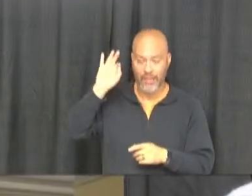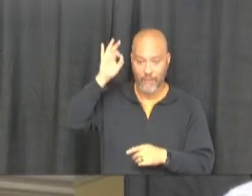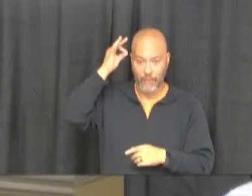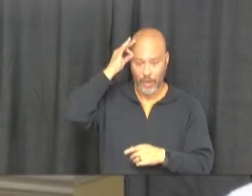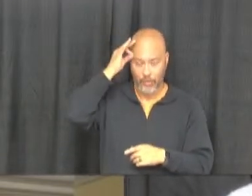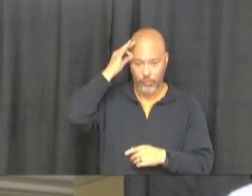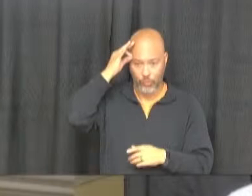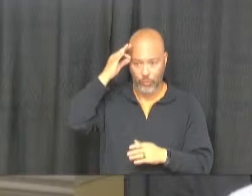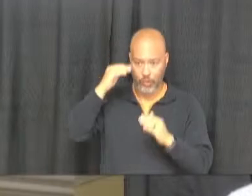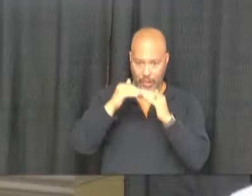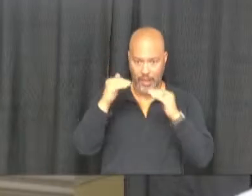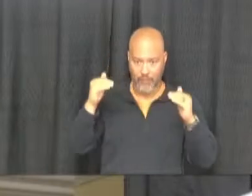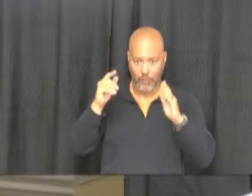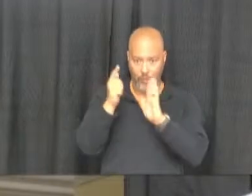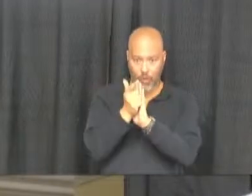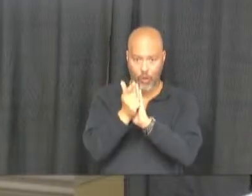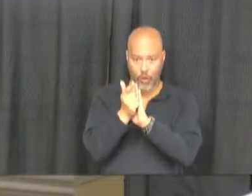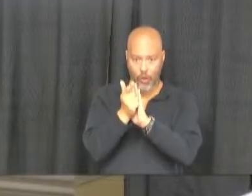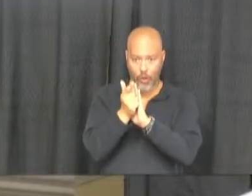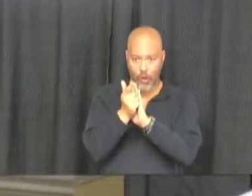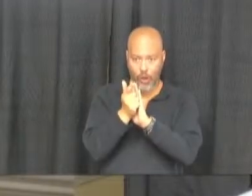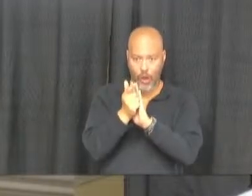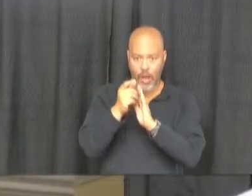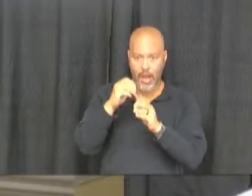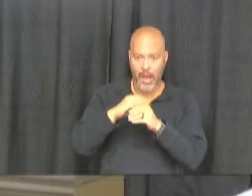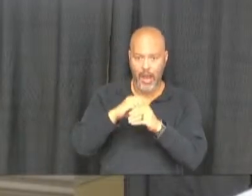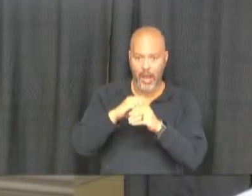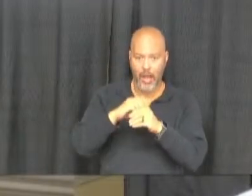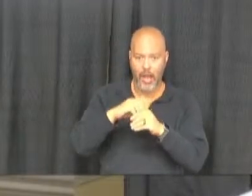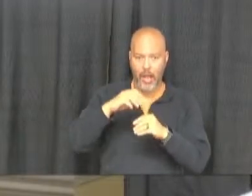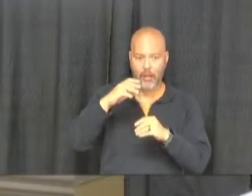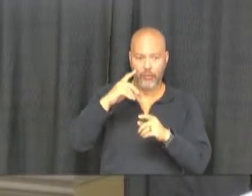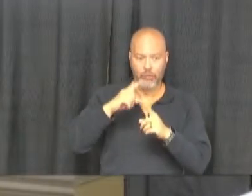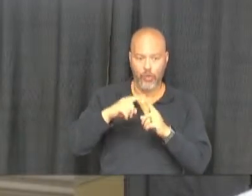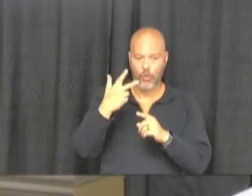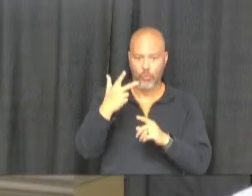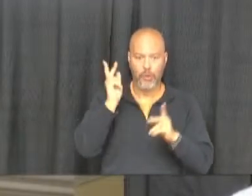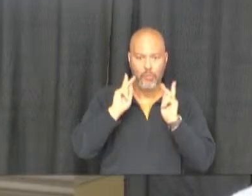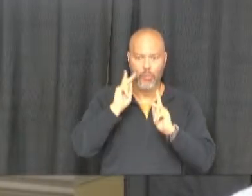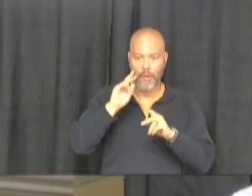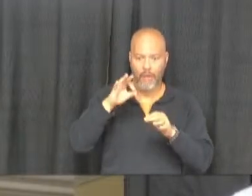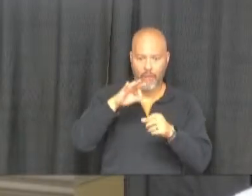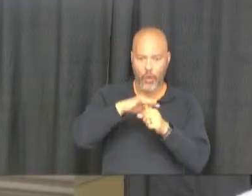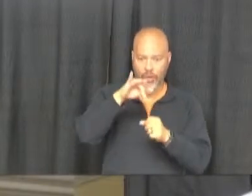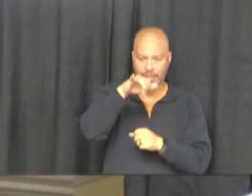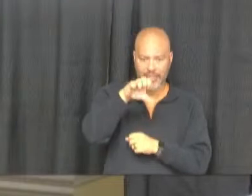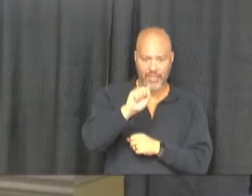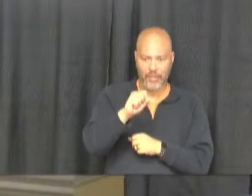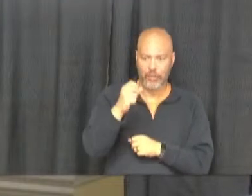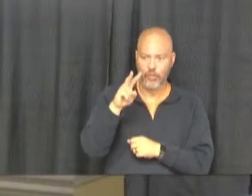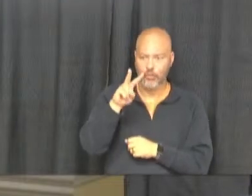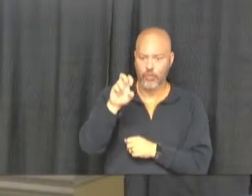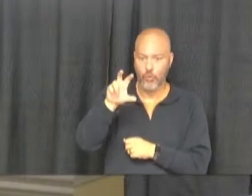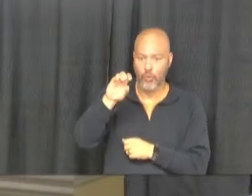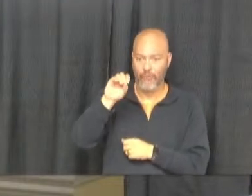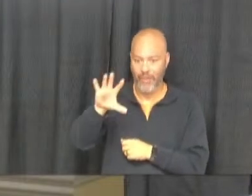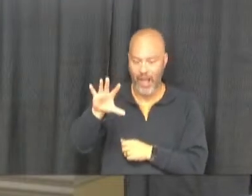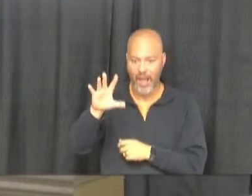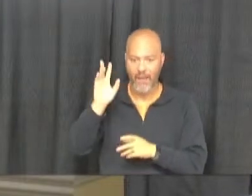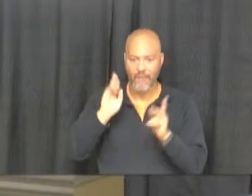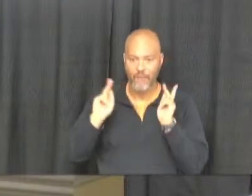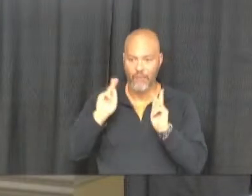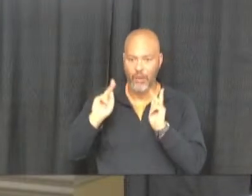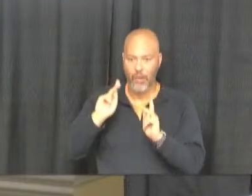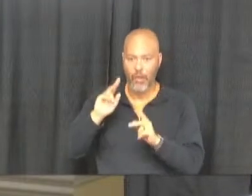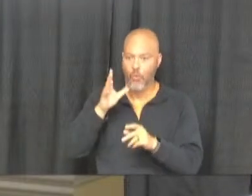level. In the Republican Party, 3 people voted yes. 205 members